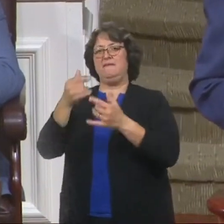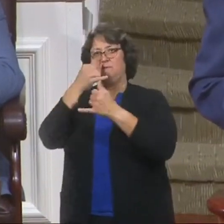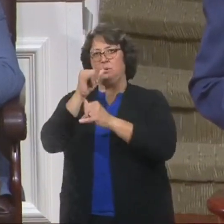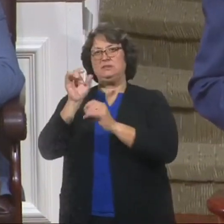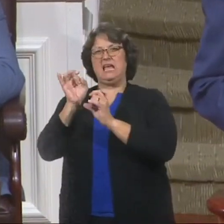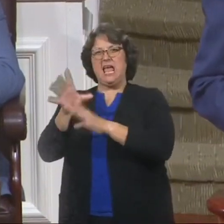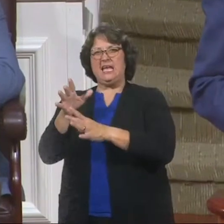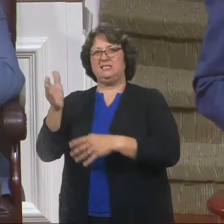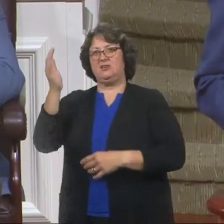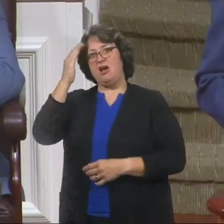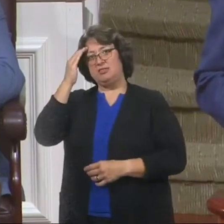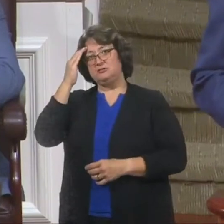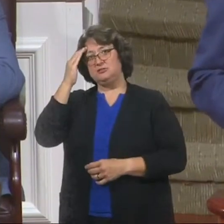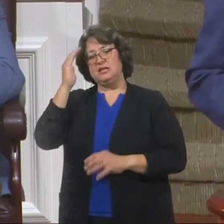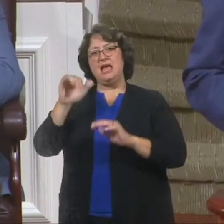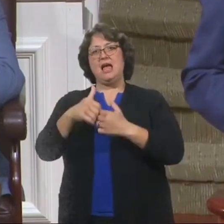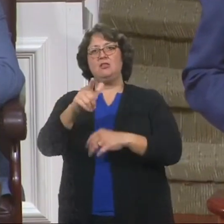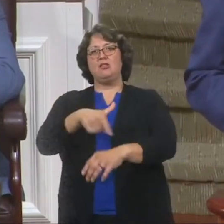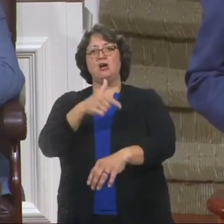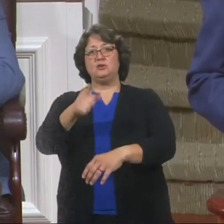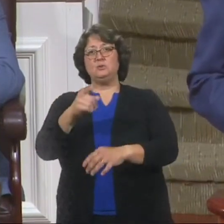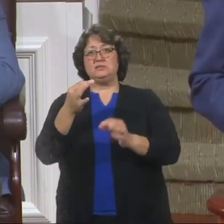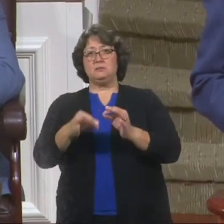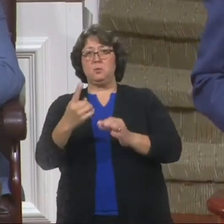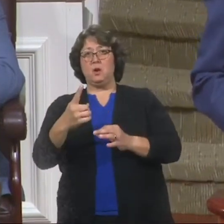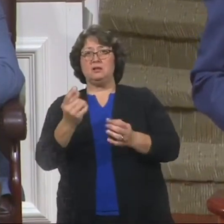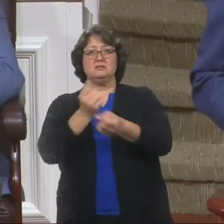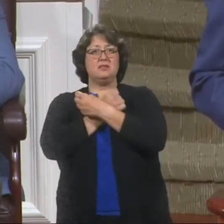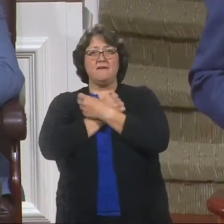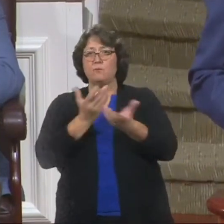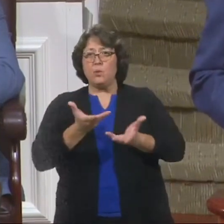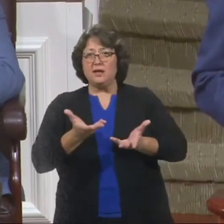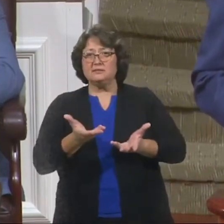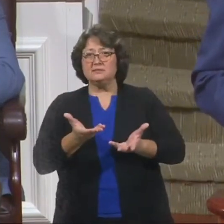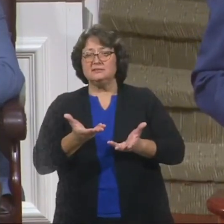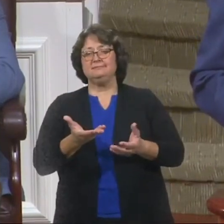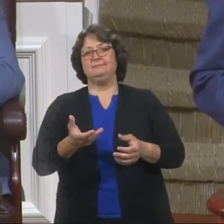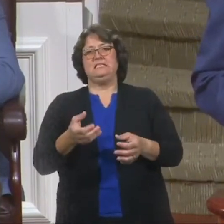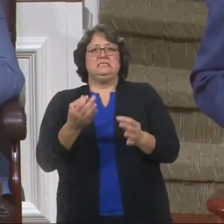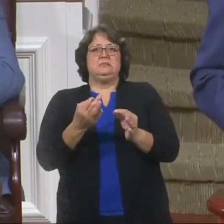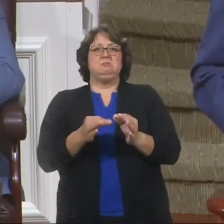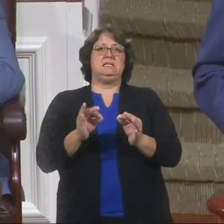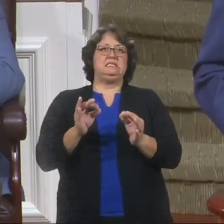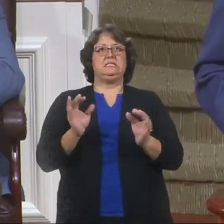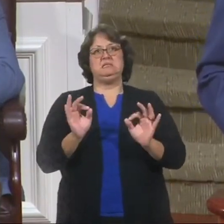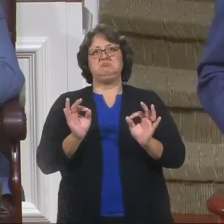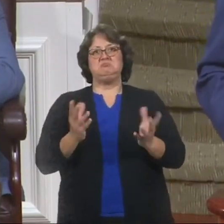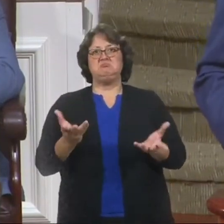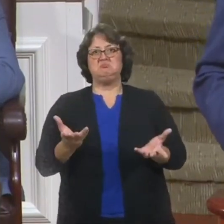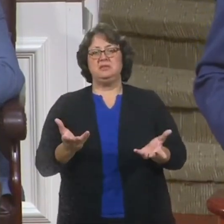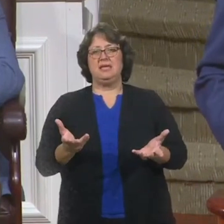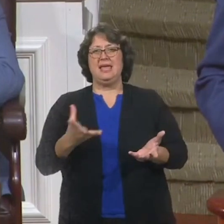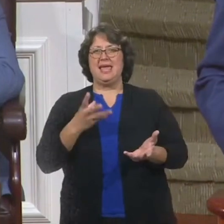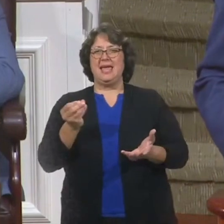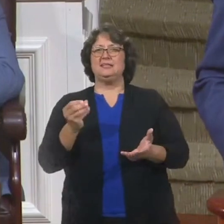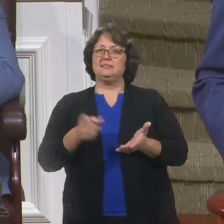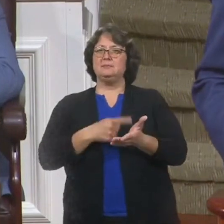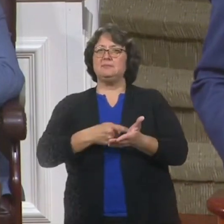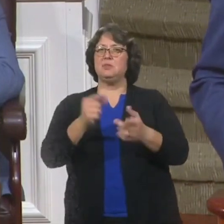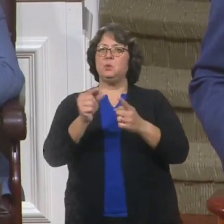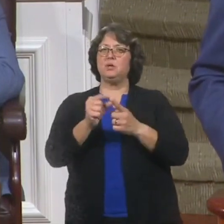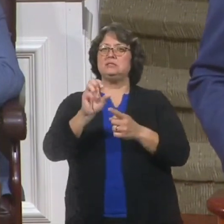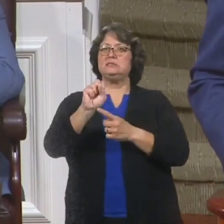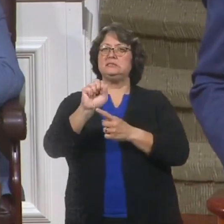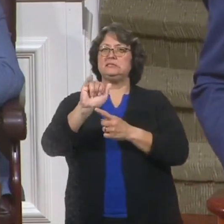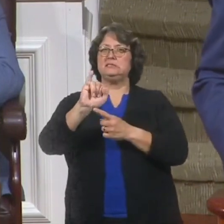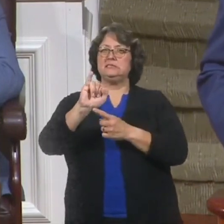says, how long will you simple ones love what? Simplicity. Now, sometimes the word simplicity